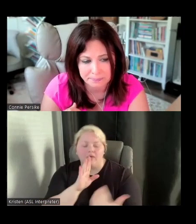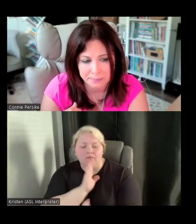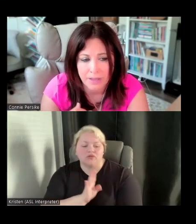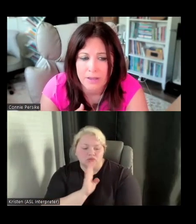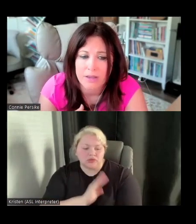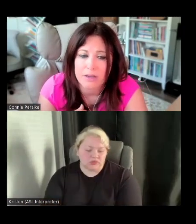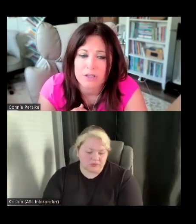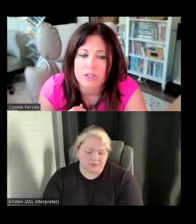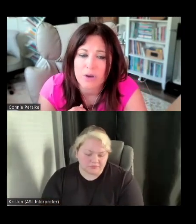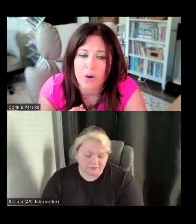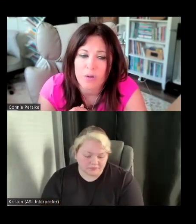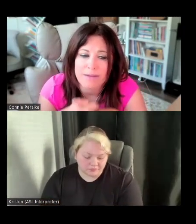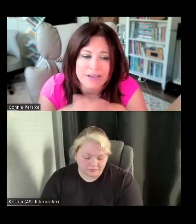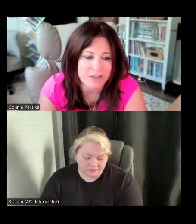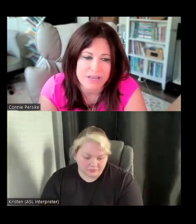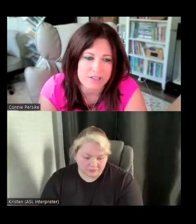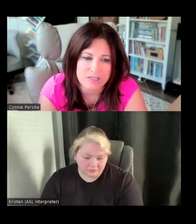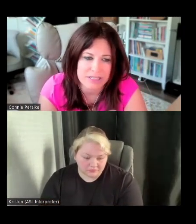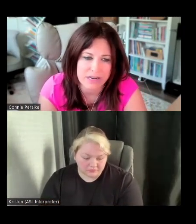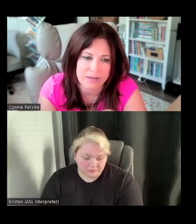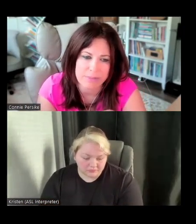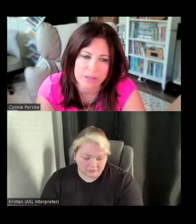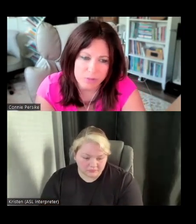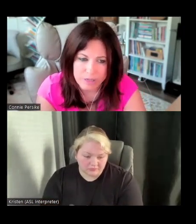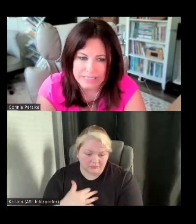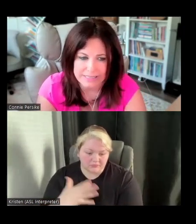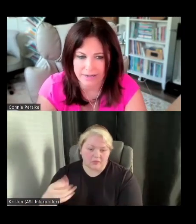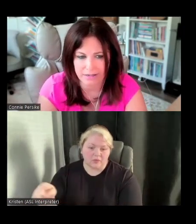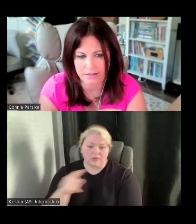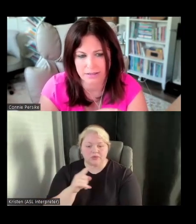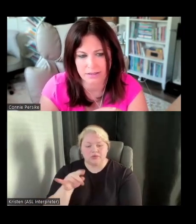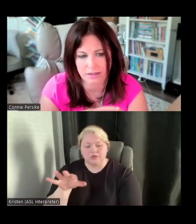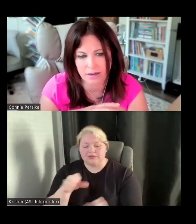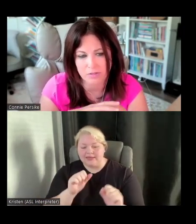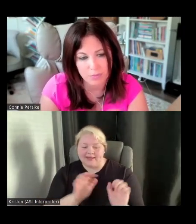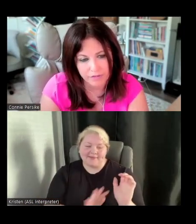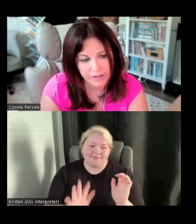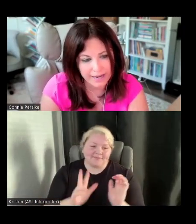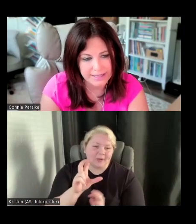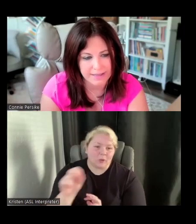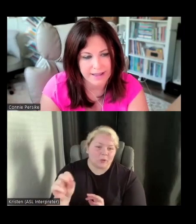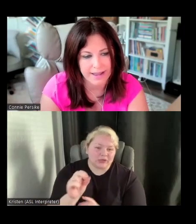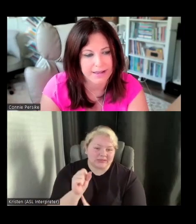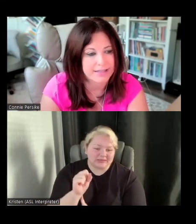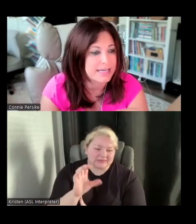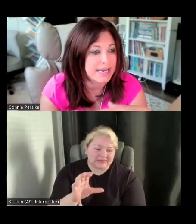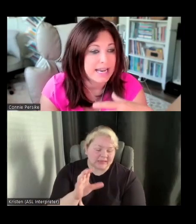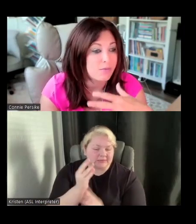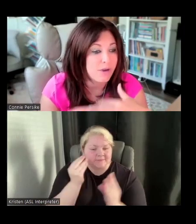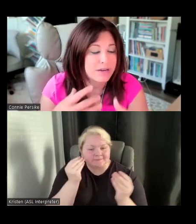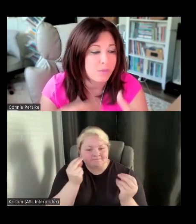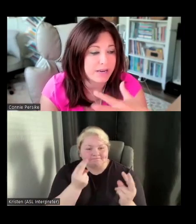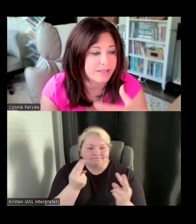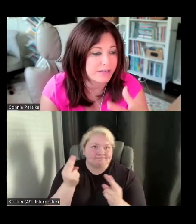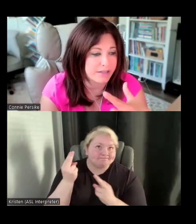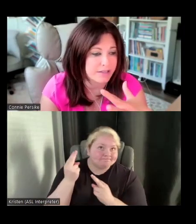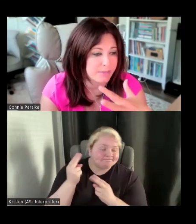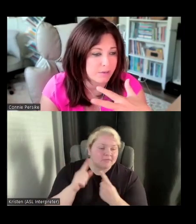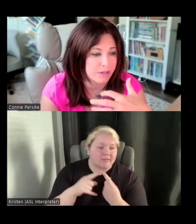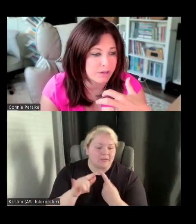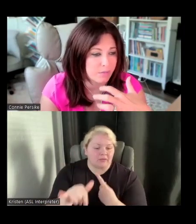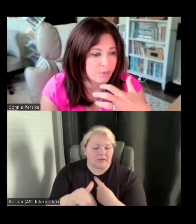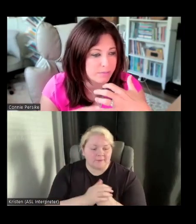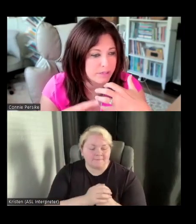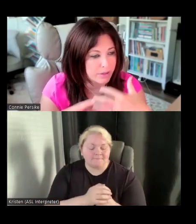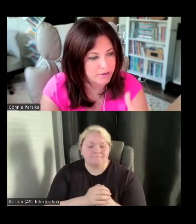it. So I want you guys just to take maybe 30 seconds to reflect on that. And right away in the